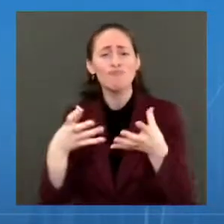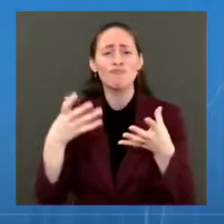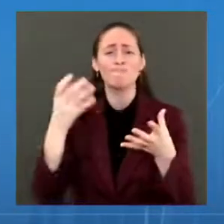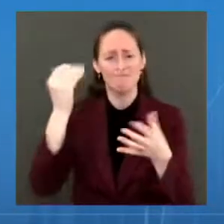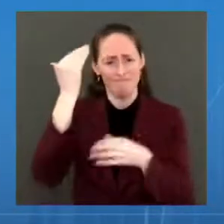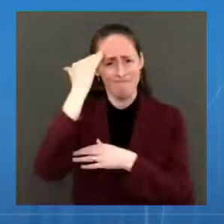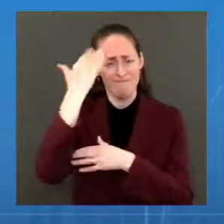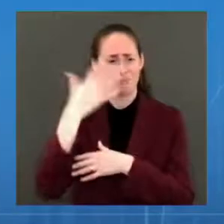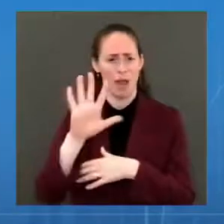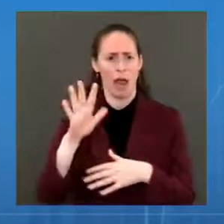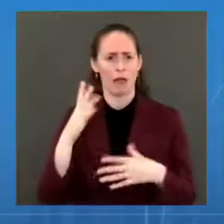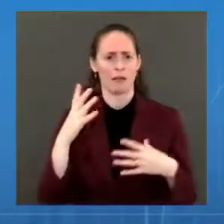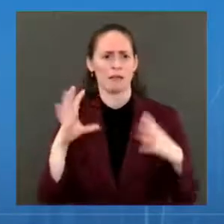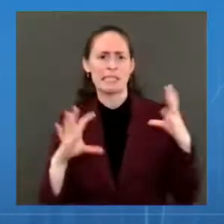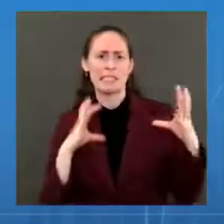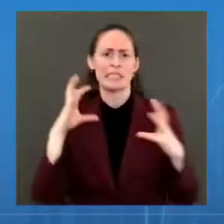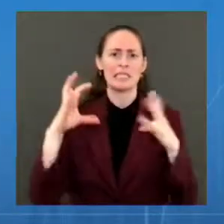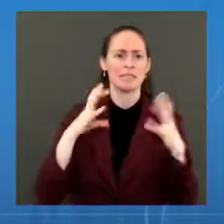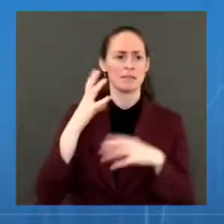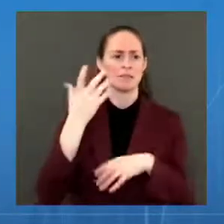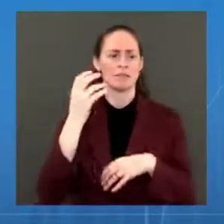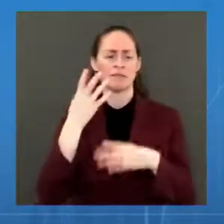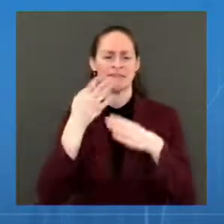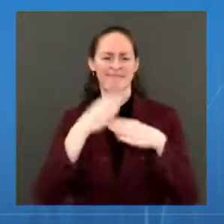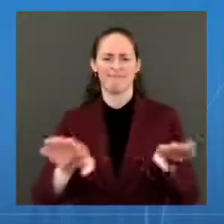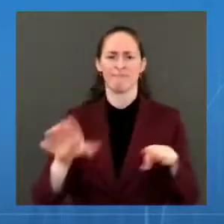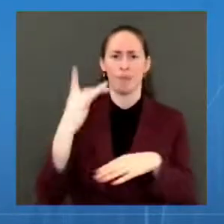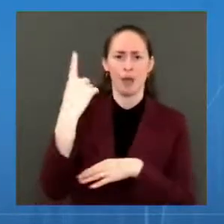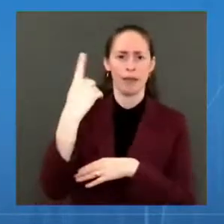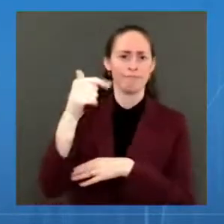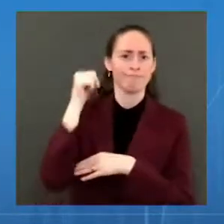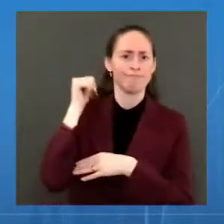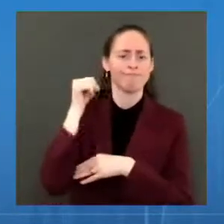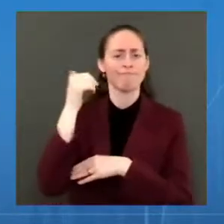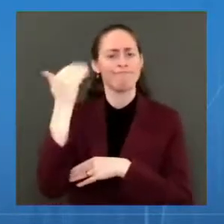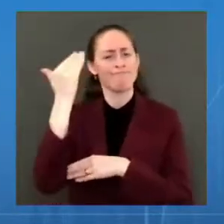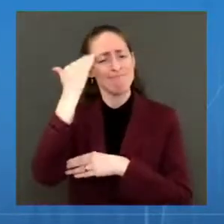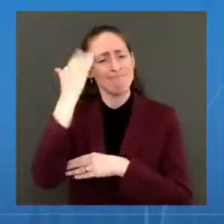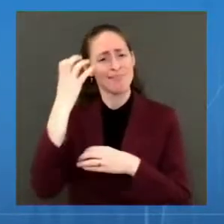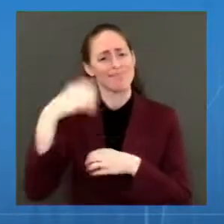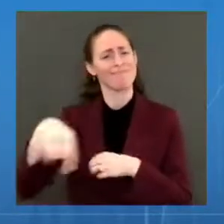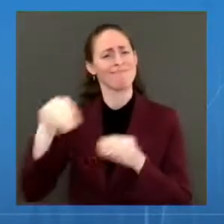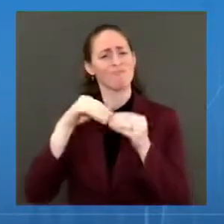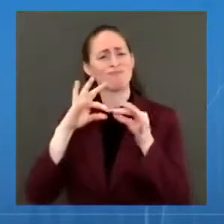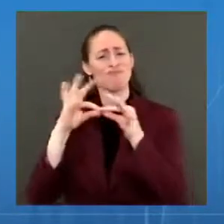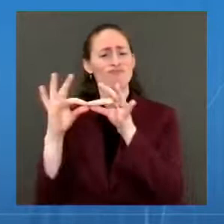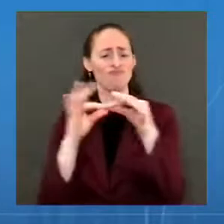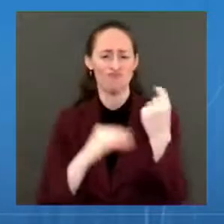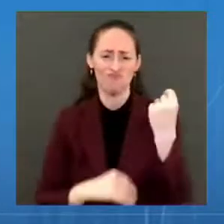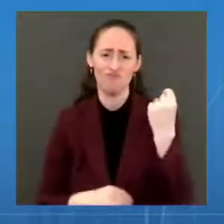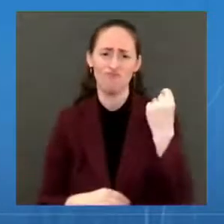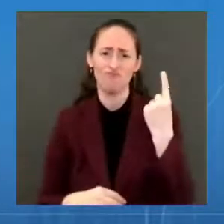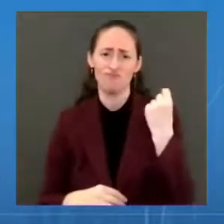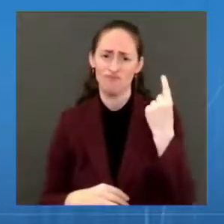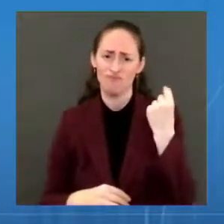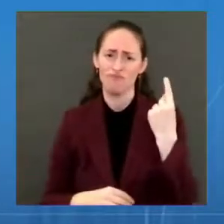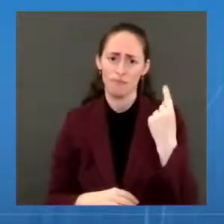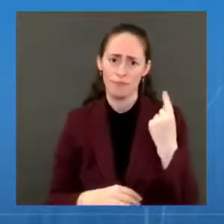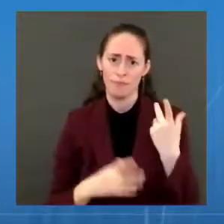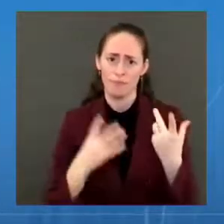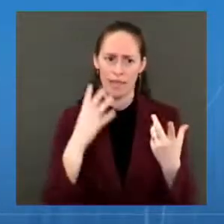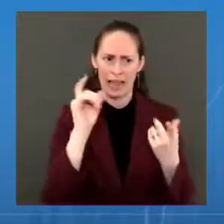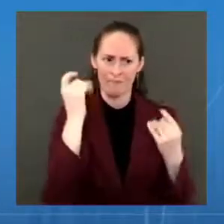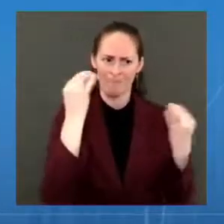in families. If anything, we'd like people to unite, to come together, not only in their protecting their own health, but protecting their health of each